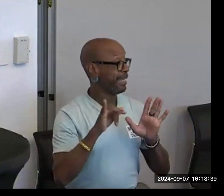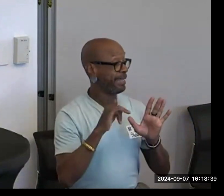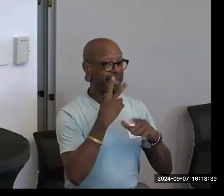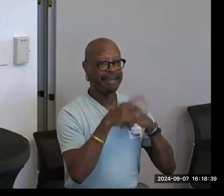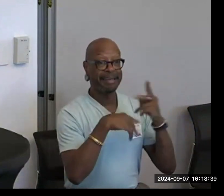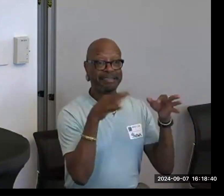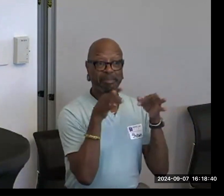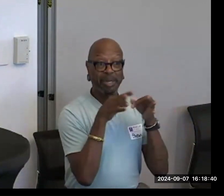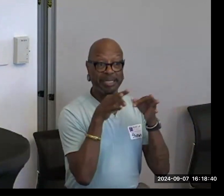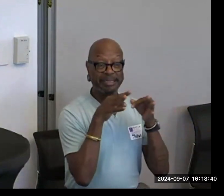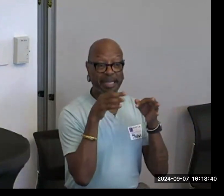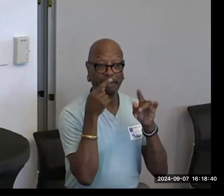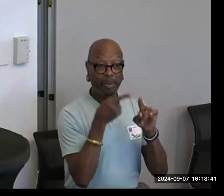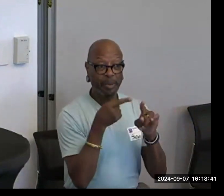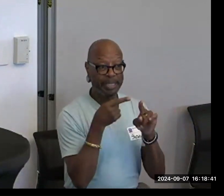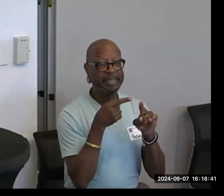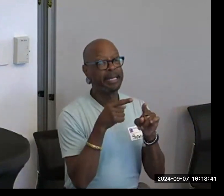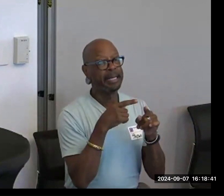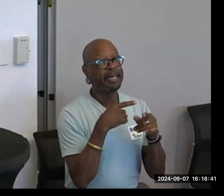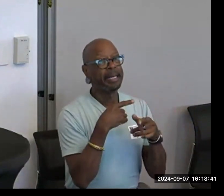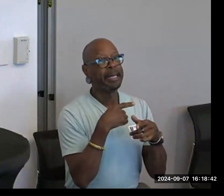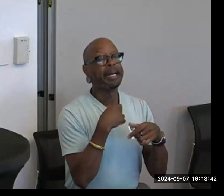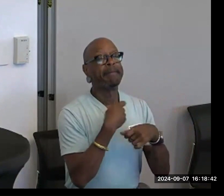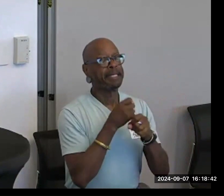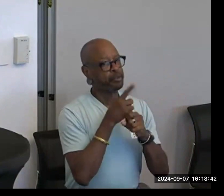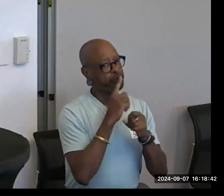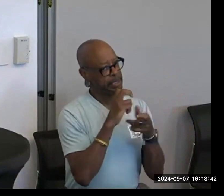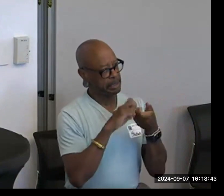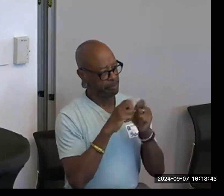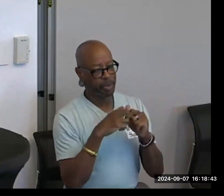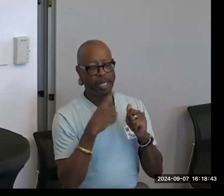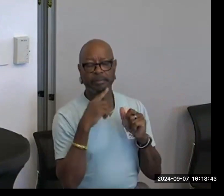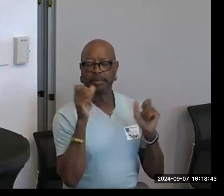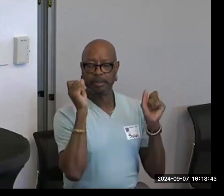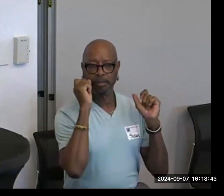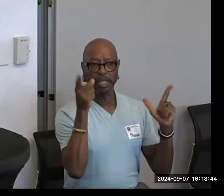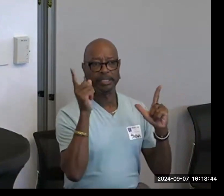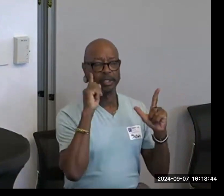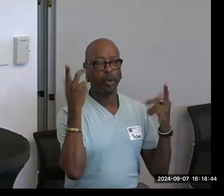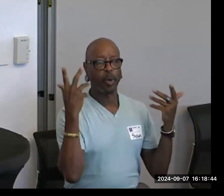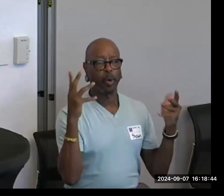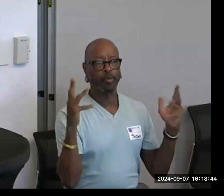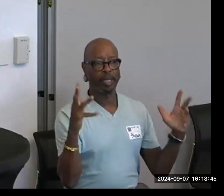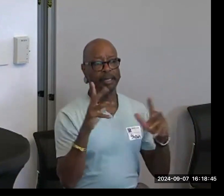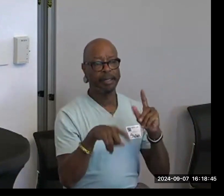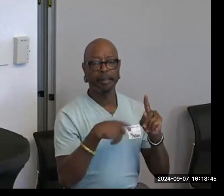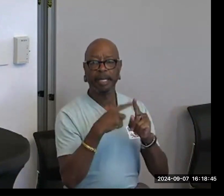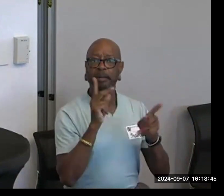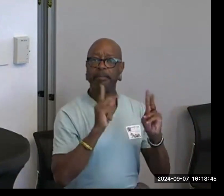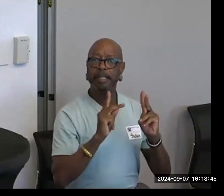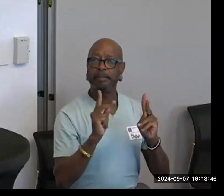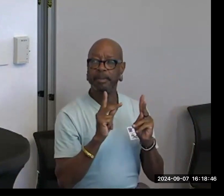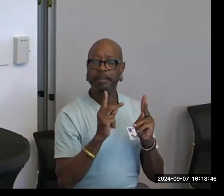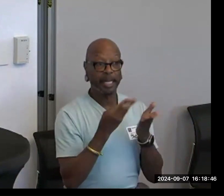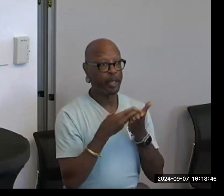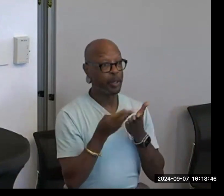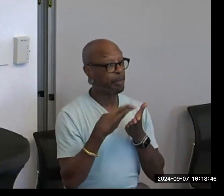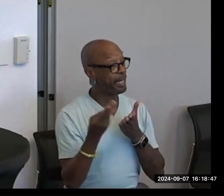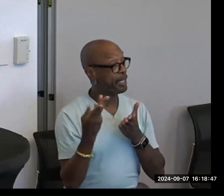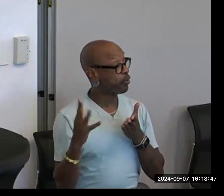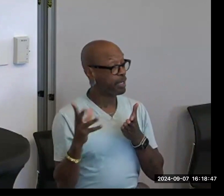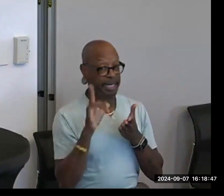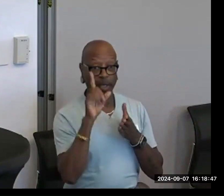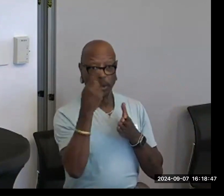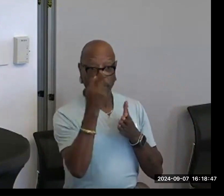point makes us very prohibitive. I'm really surprised to hear already, though, about people that are buying this, not just